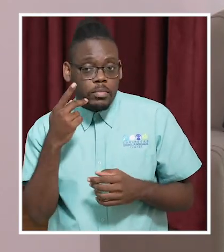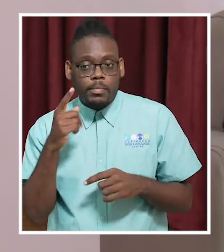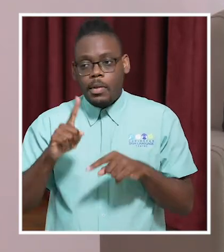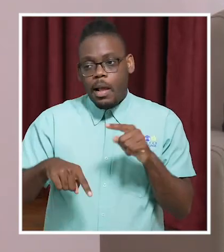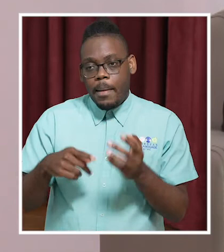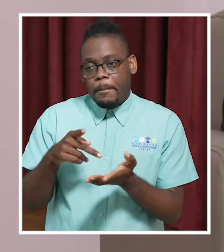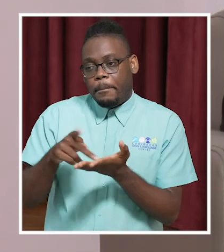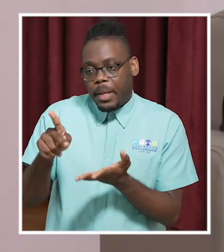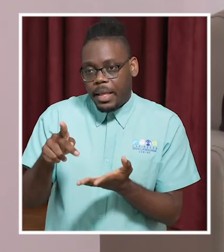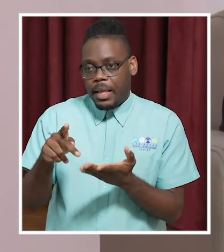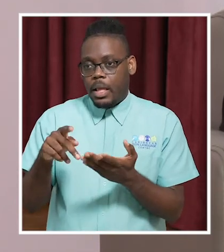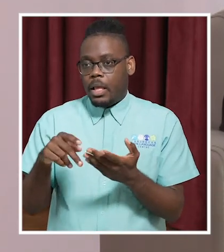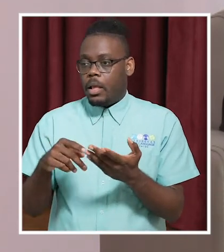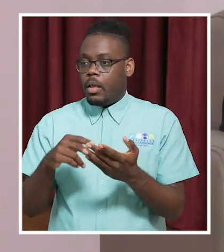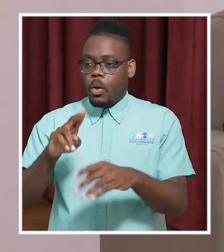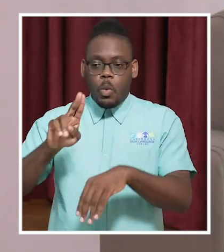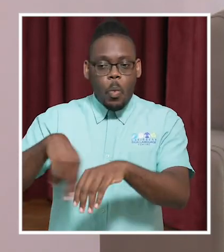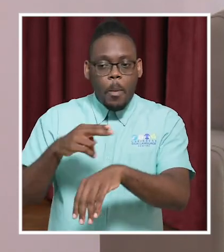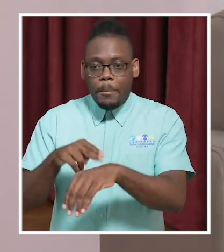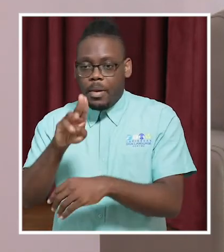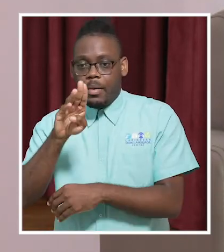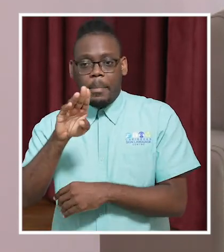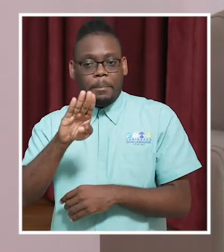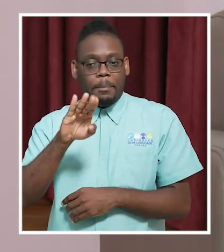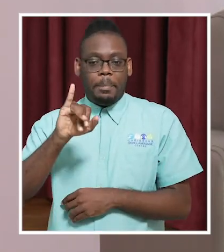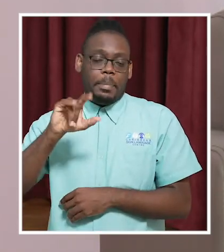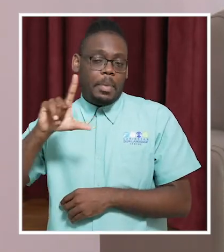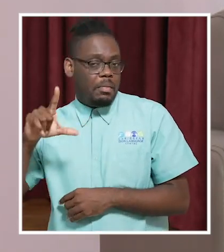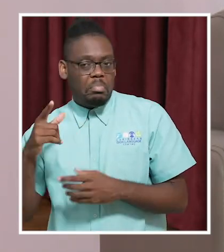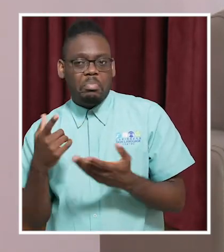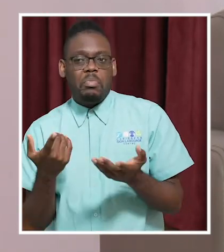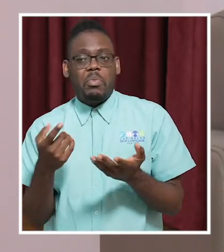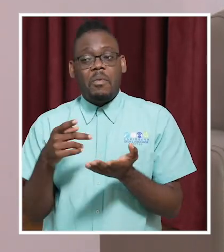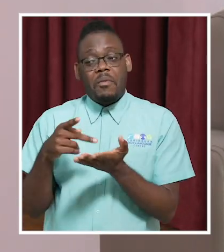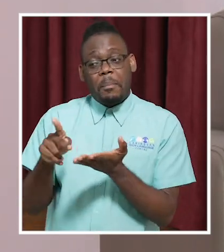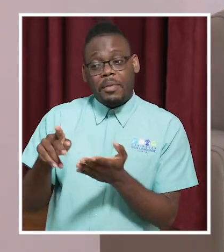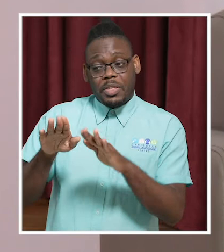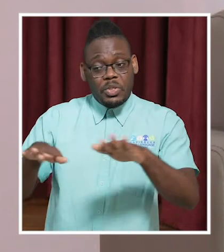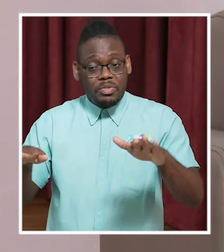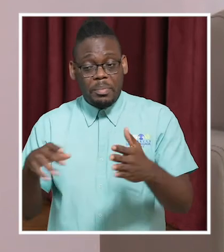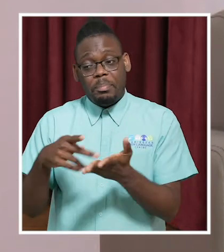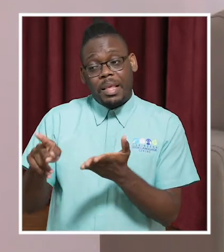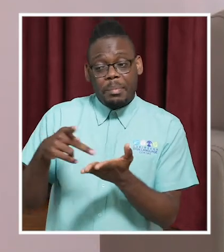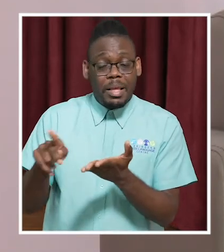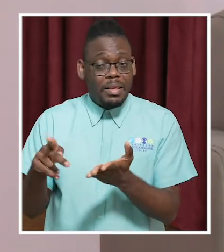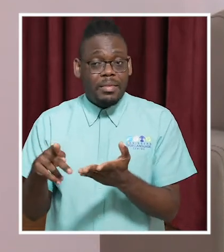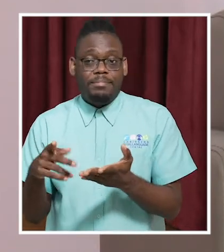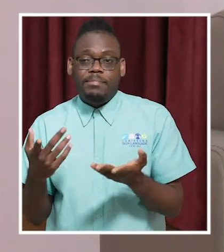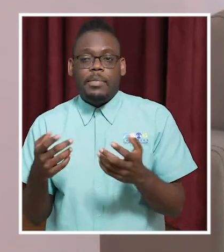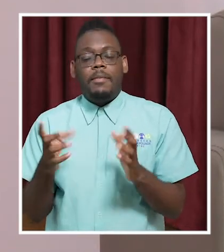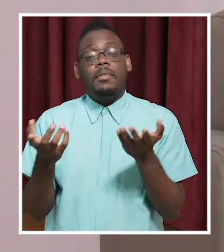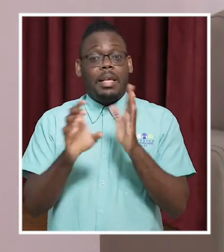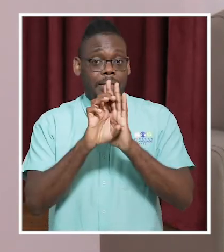to have that. Plus, after you have a diagnosis done, what does a parent do? If you are